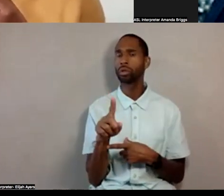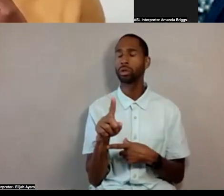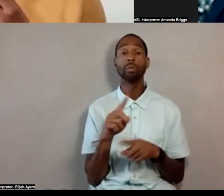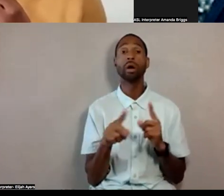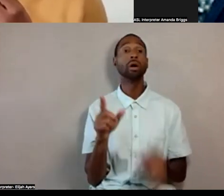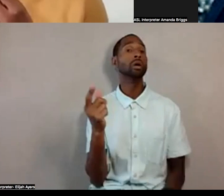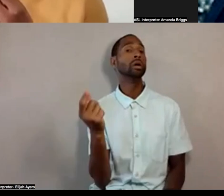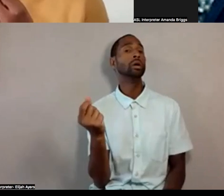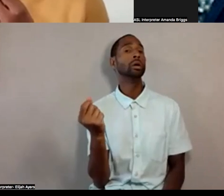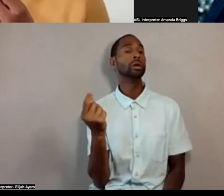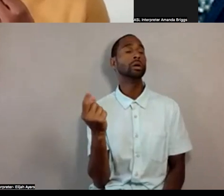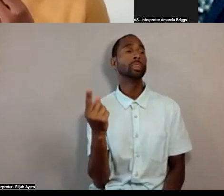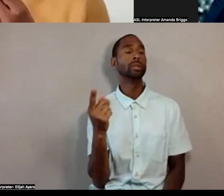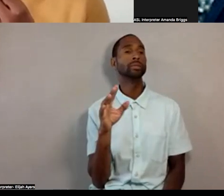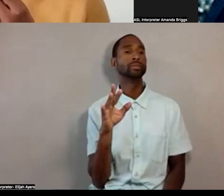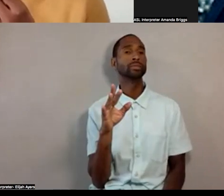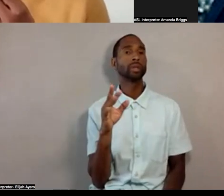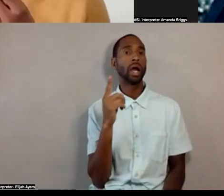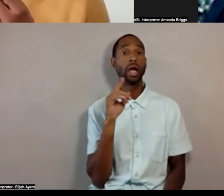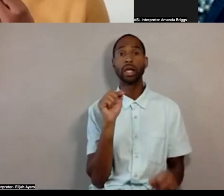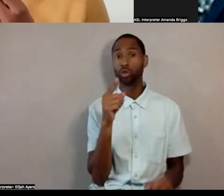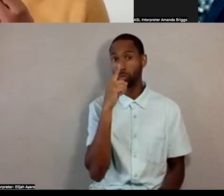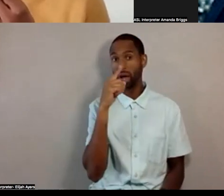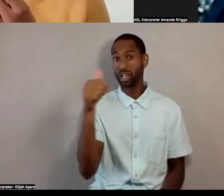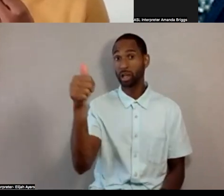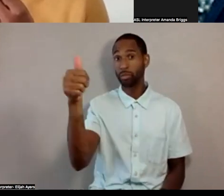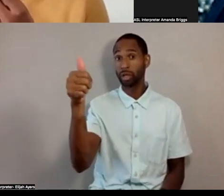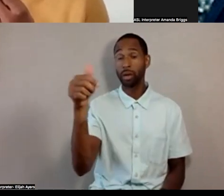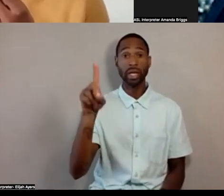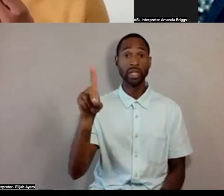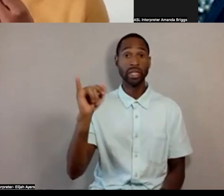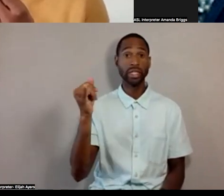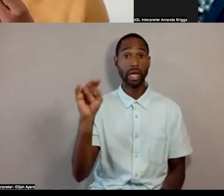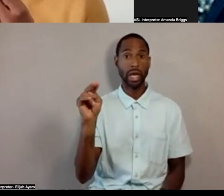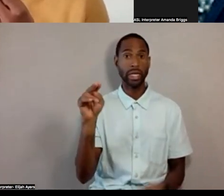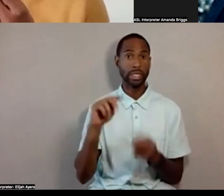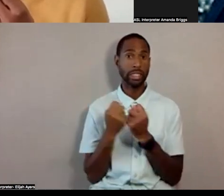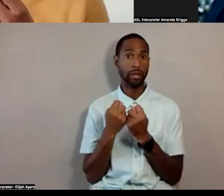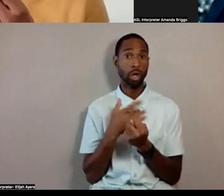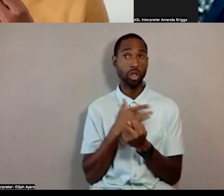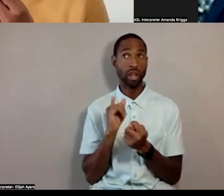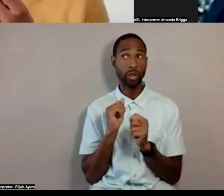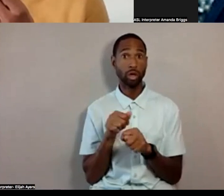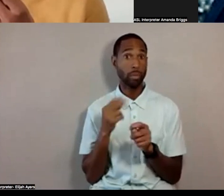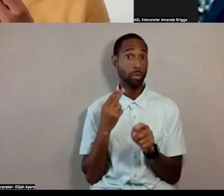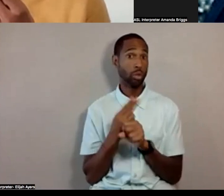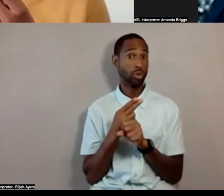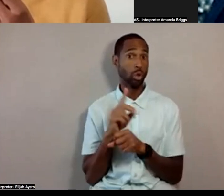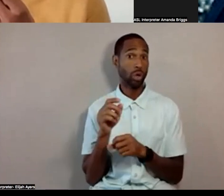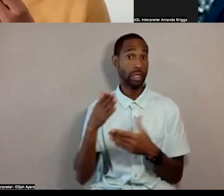be, and can I get a thumbs up from the DJ and team? Does this feel like a question that could come in at the end?